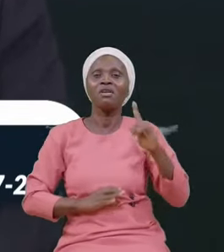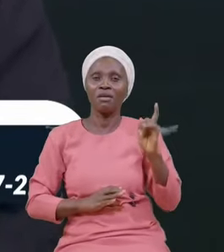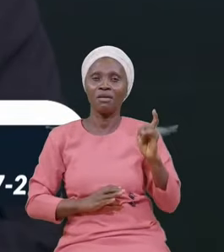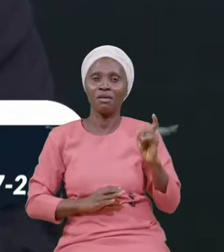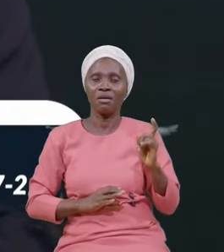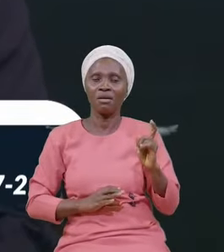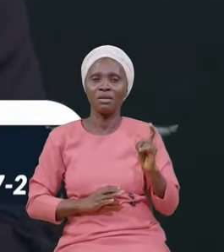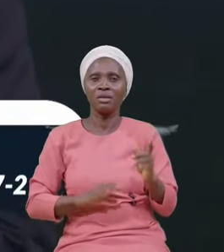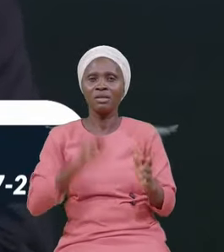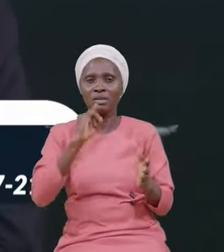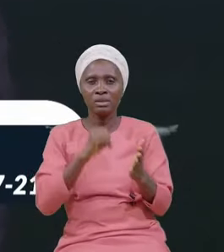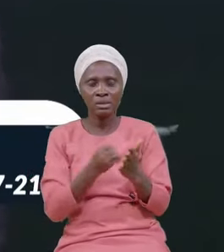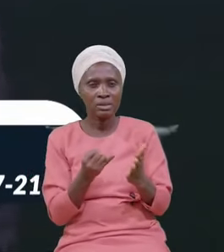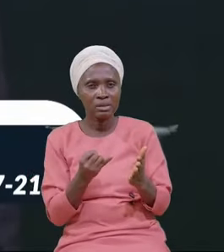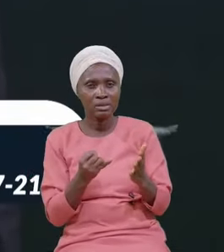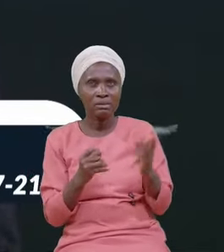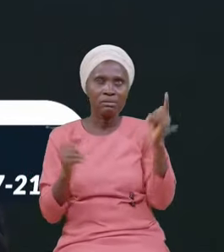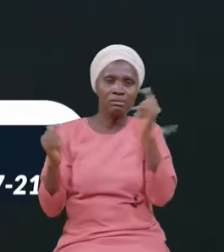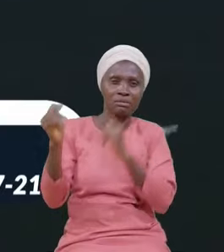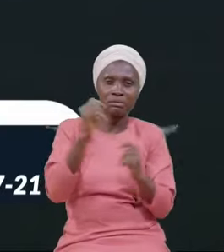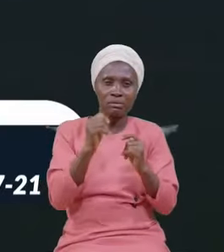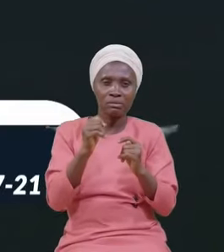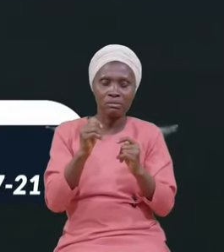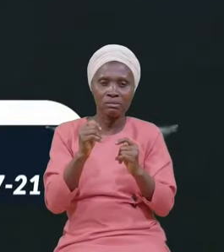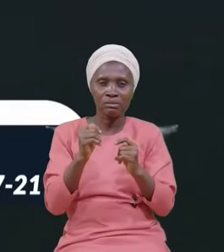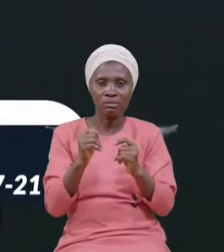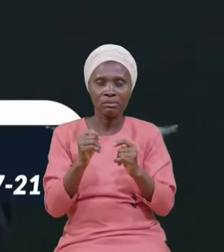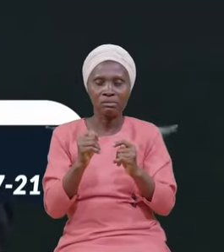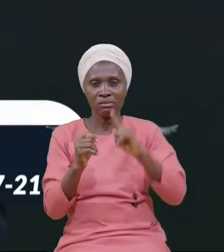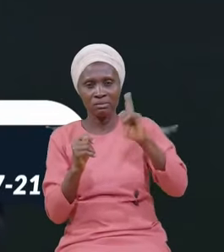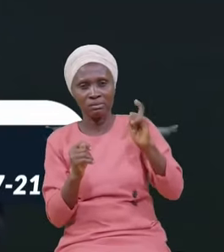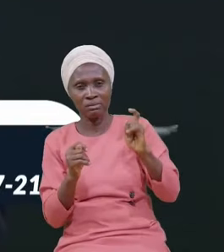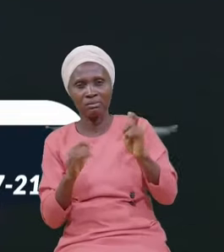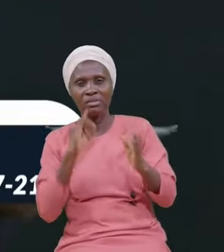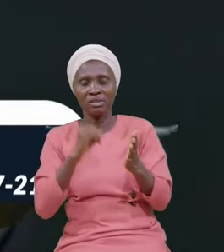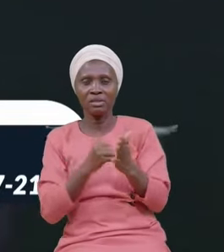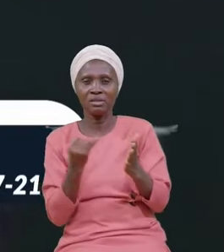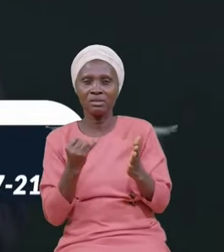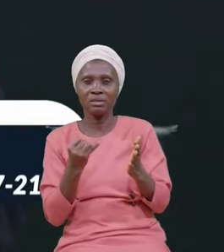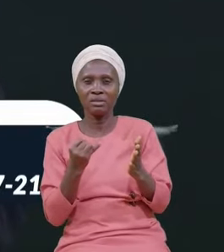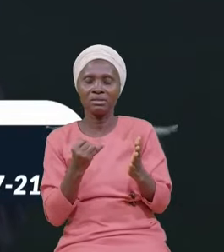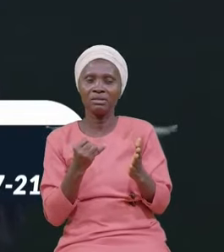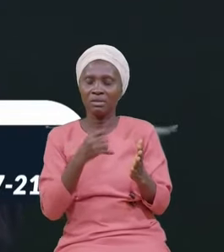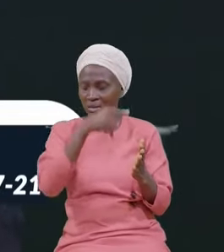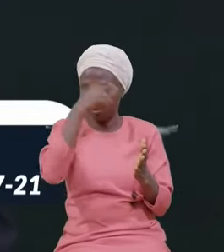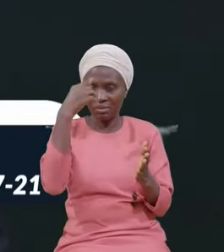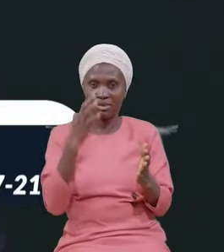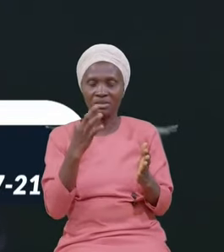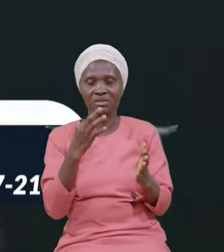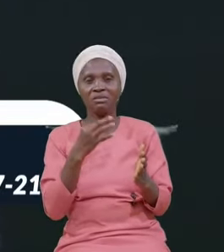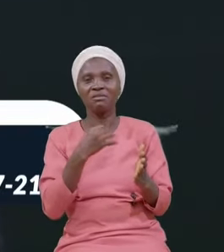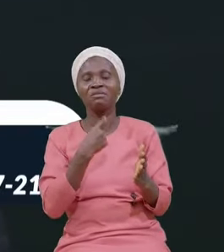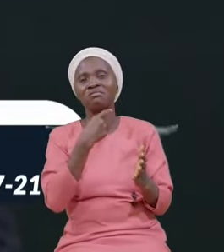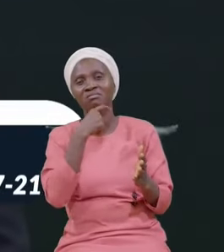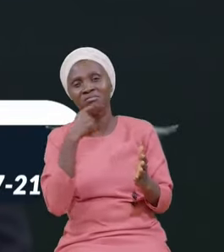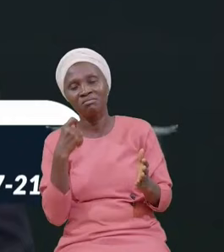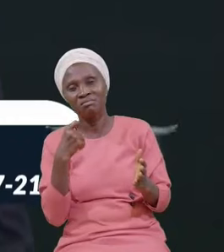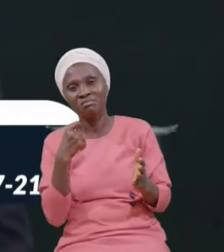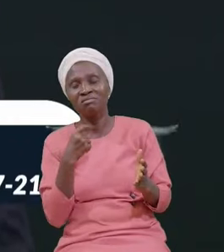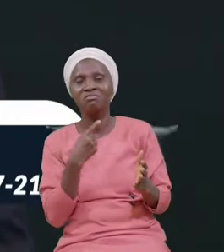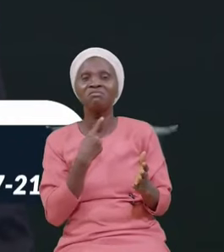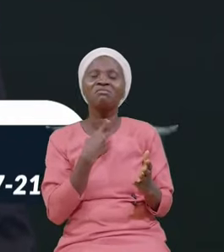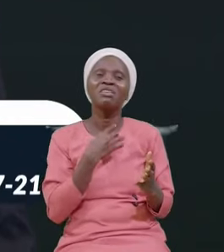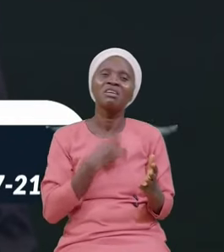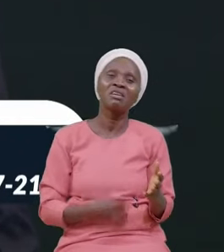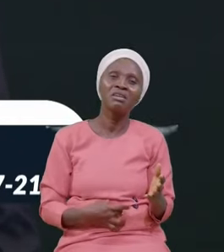or distress or p ution or farming or nakedness or peral